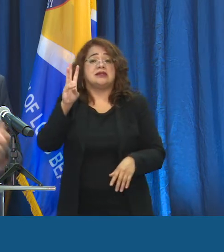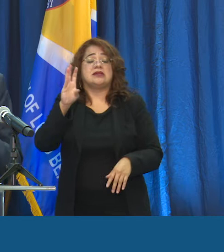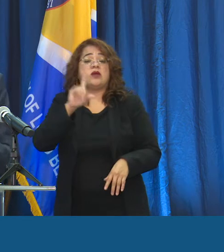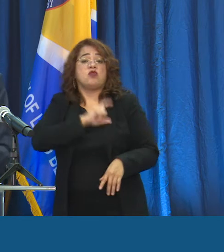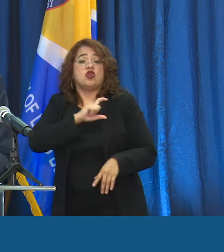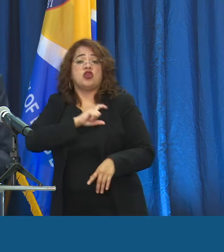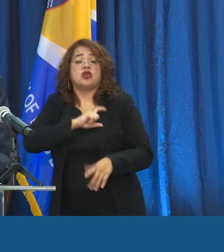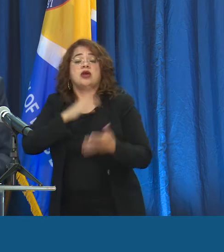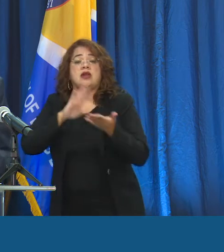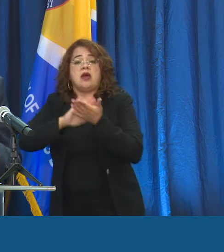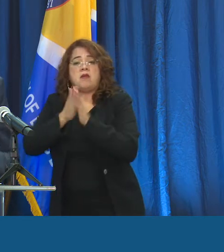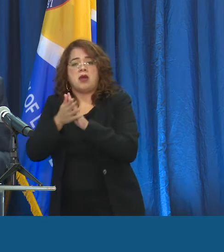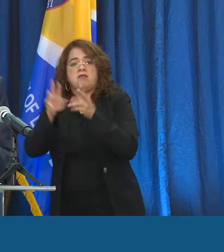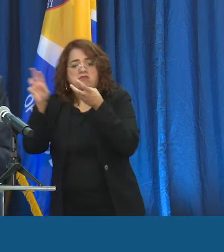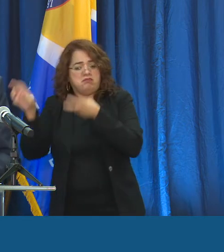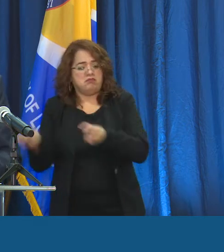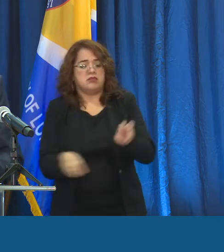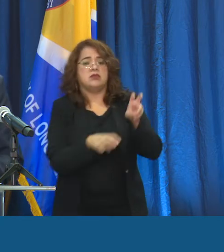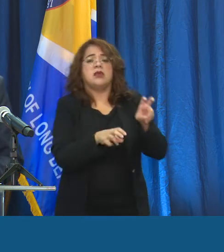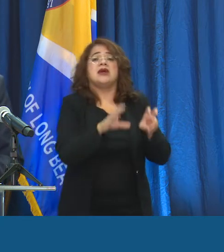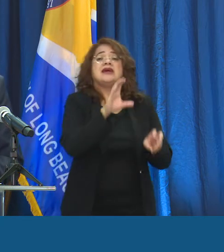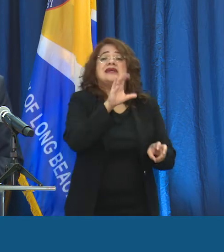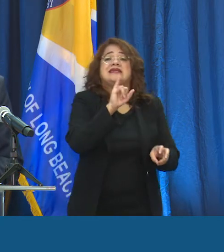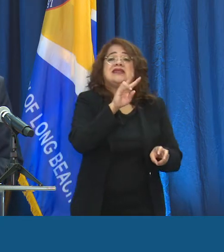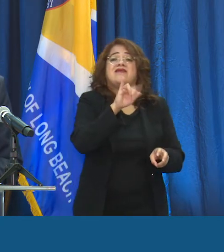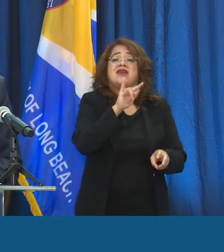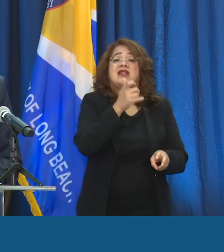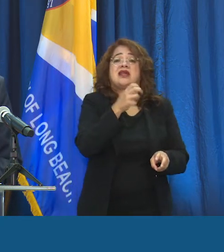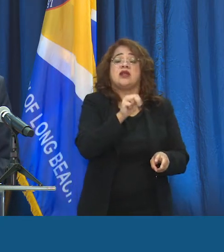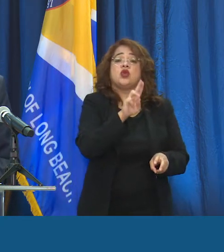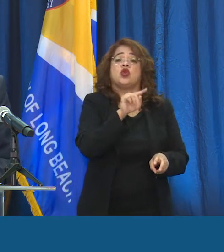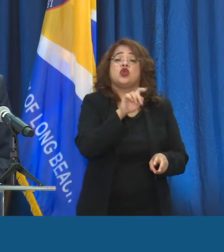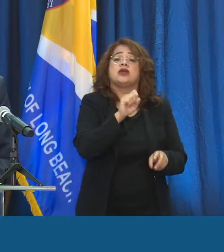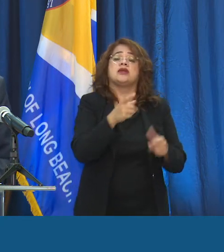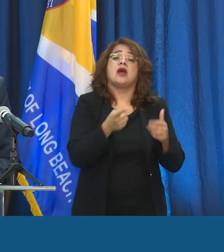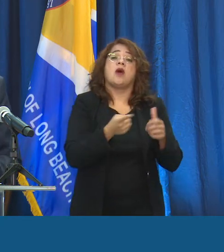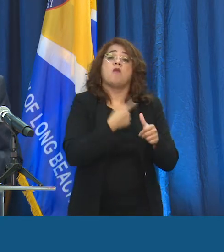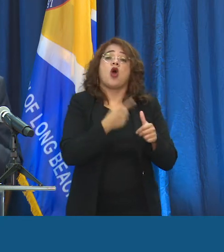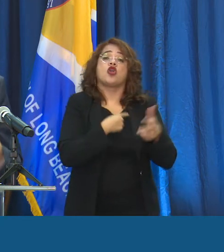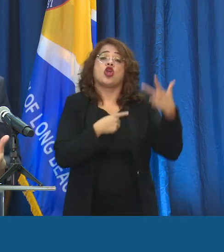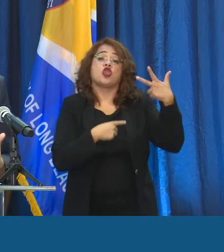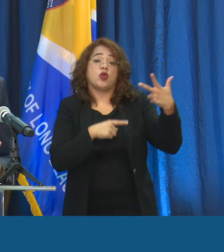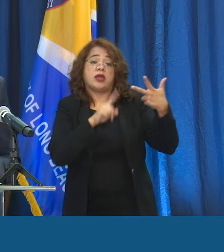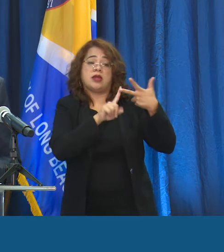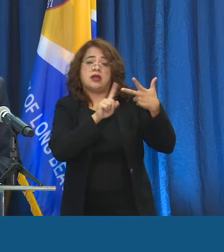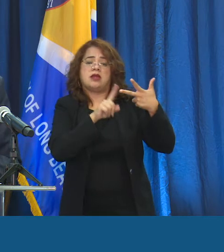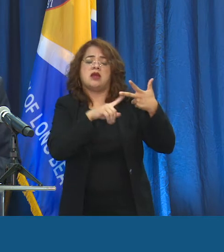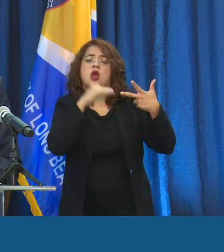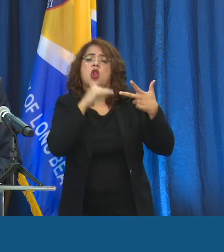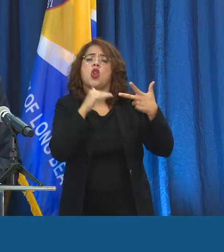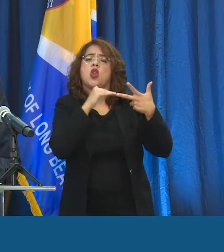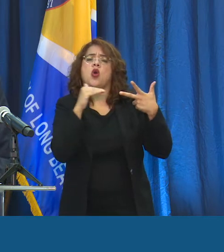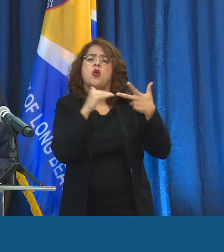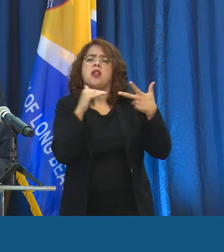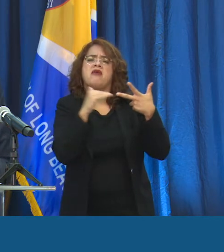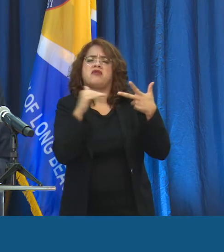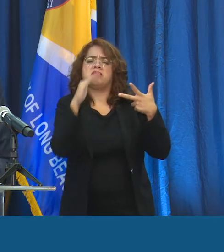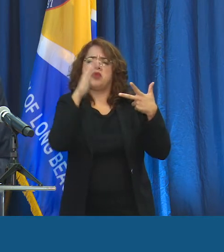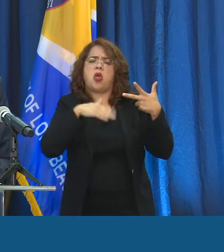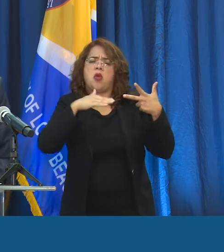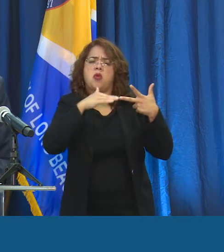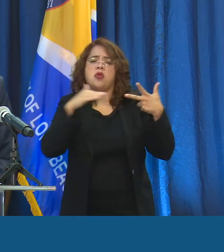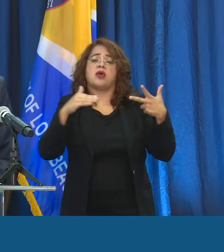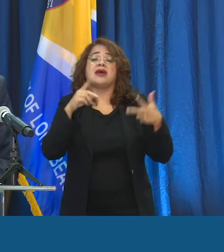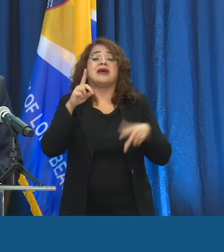will now be civilian units that will respond to those priority 3 calls. Those are the lowest level urgency calls that come into